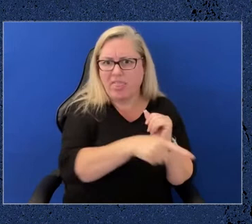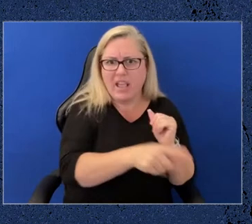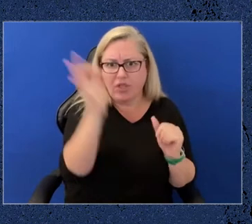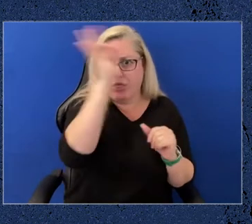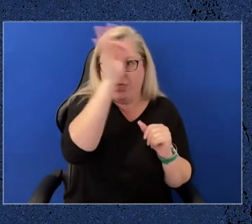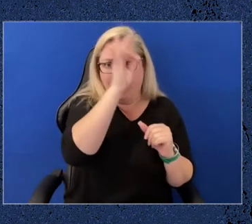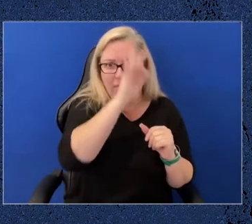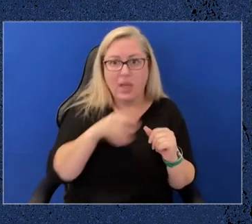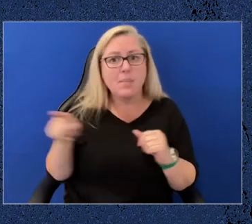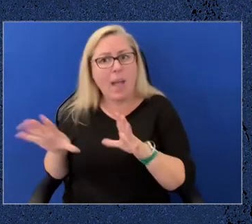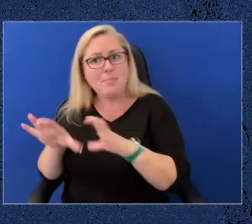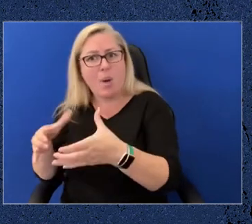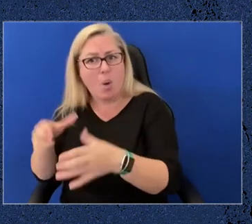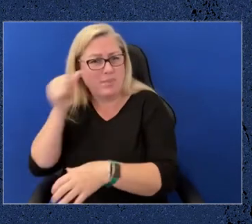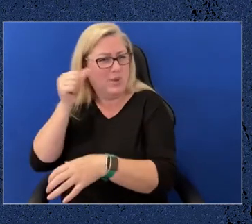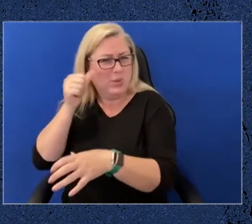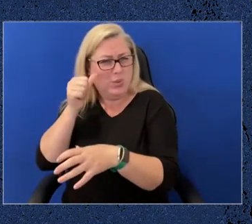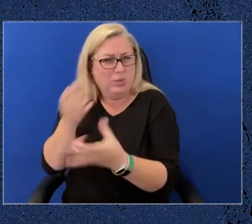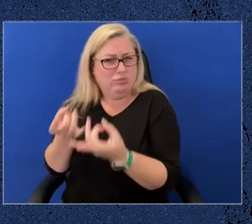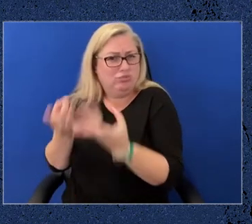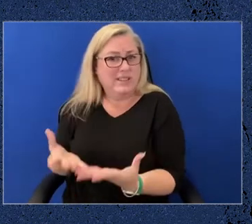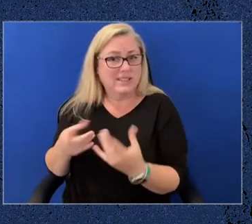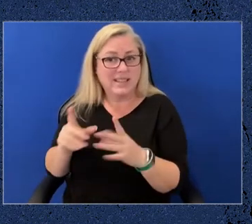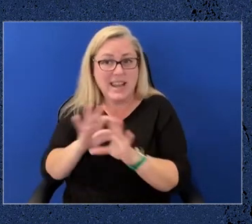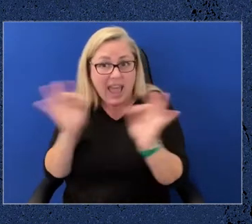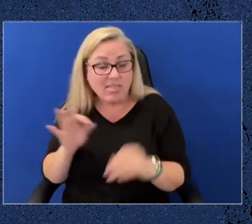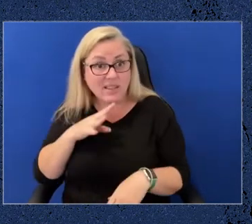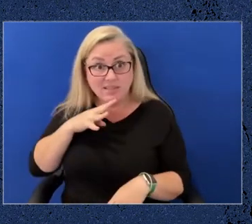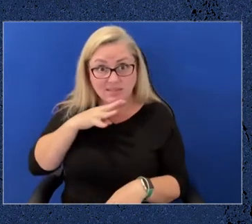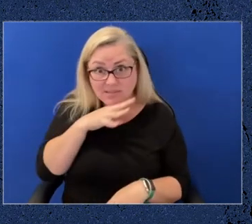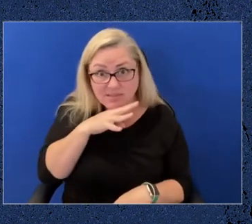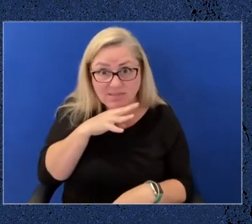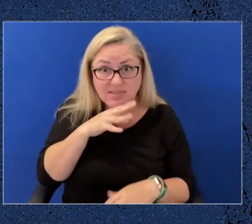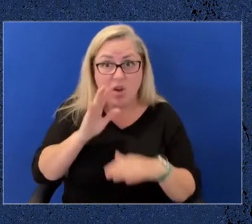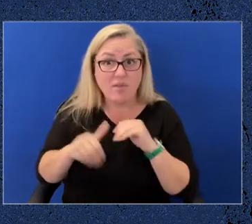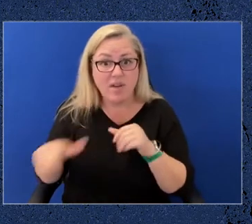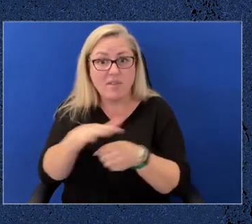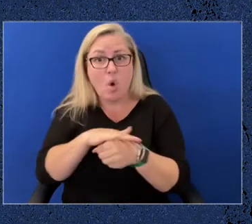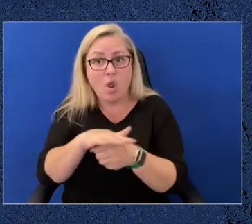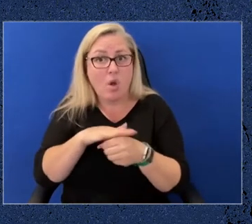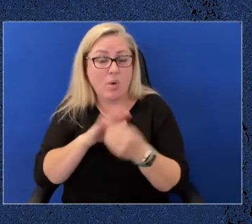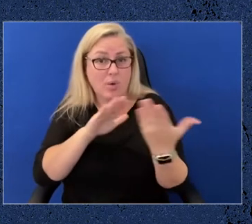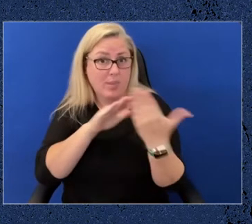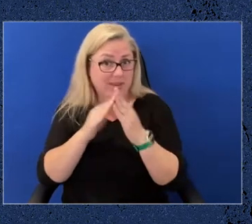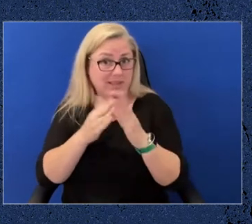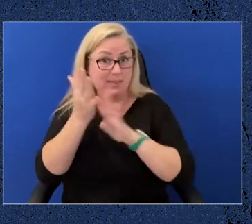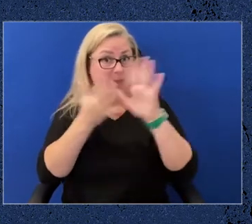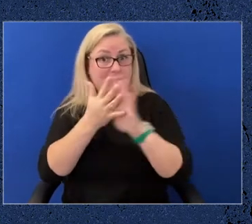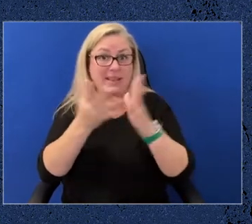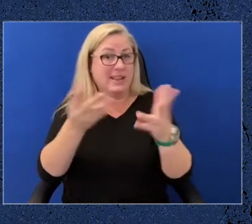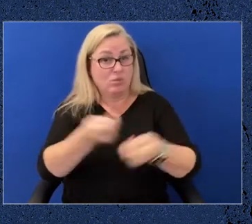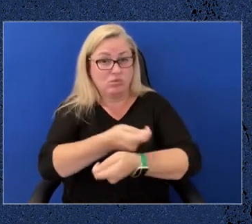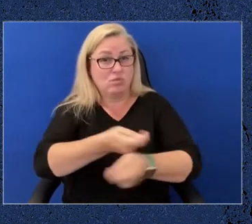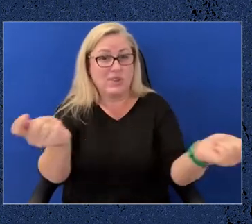But mob knew everything about it. They knew. There's nothing cryptic to the local community about what this bird did, and so those releases were intrinsically